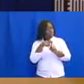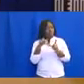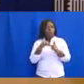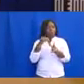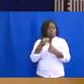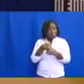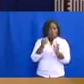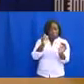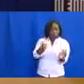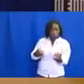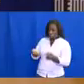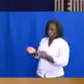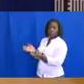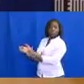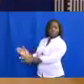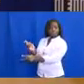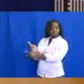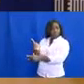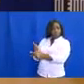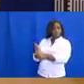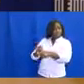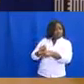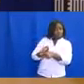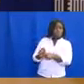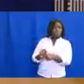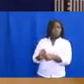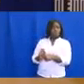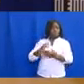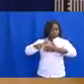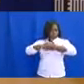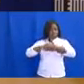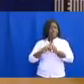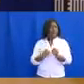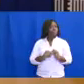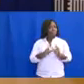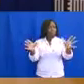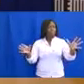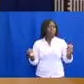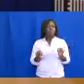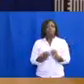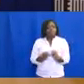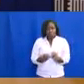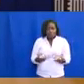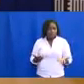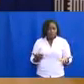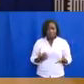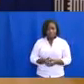isolate them from the population and treat them, and prevent them from spreading the virus.